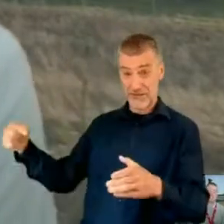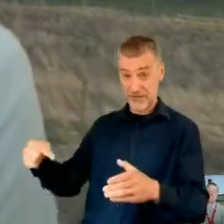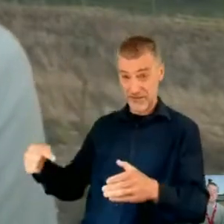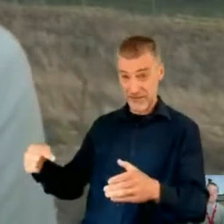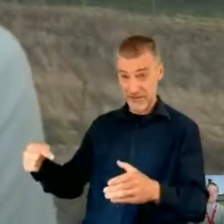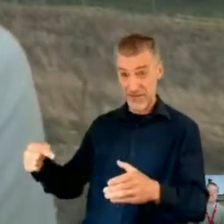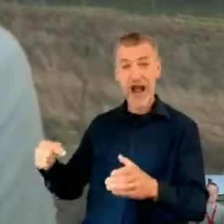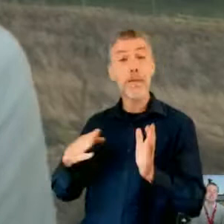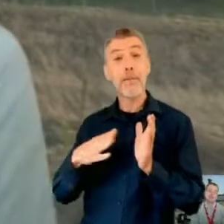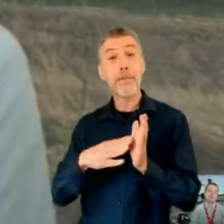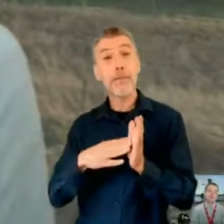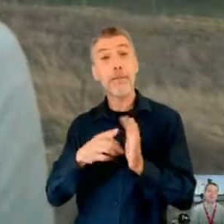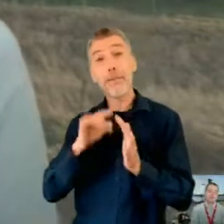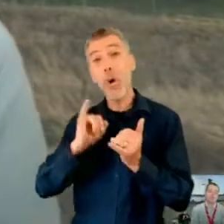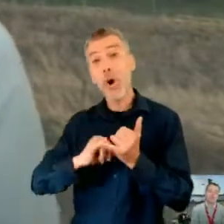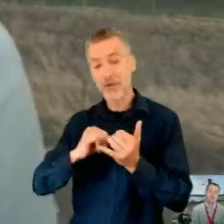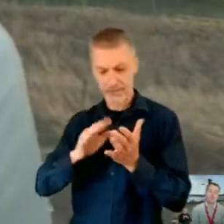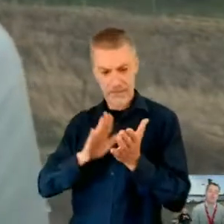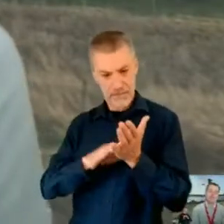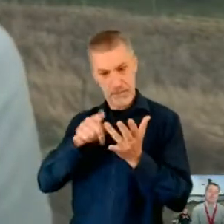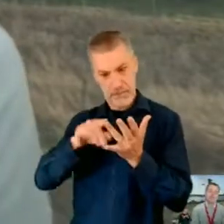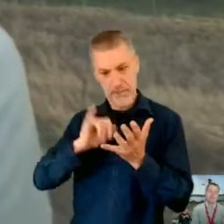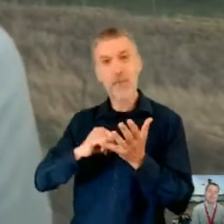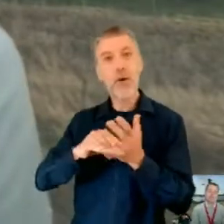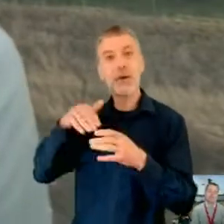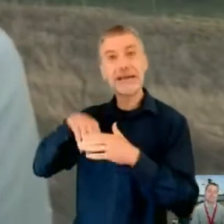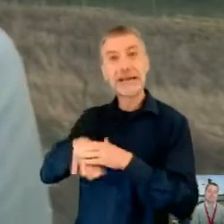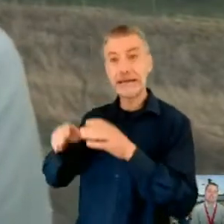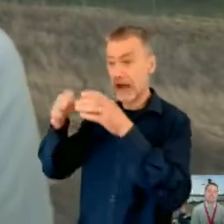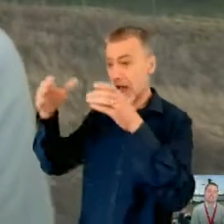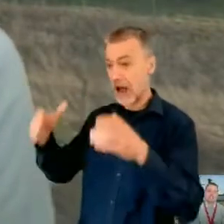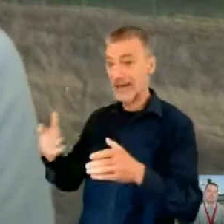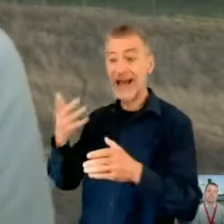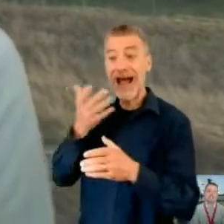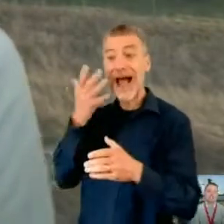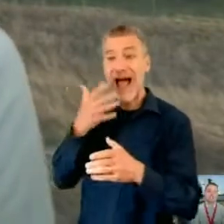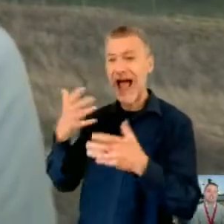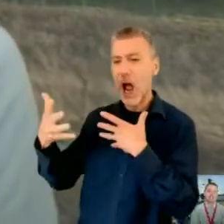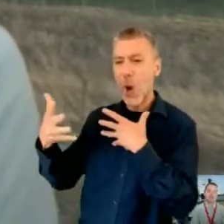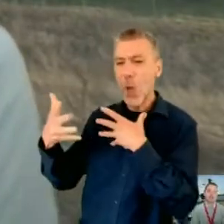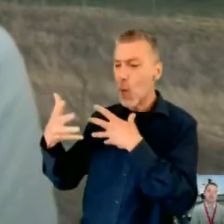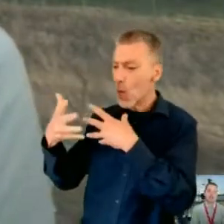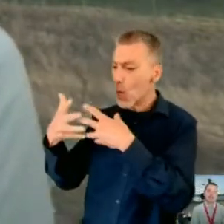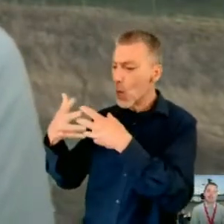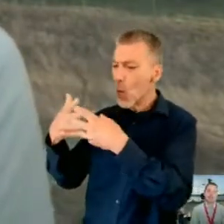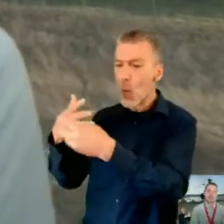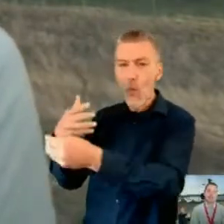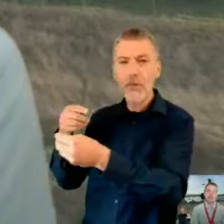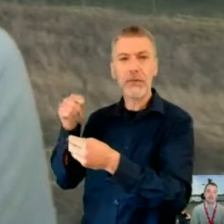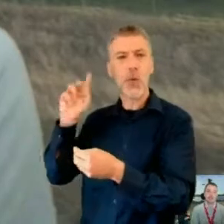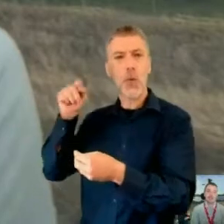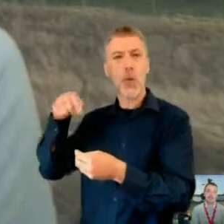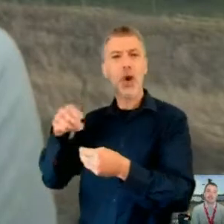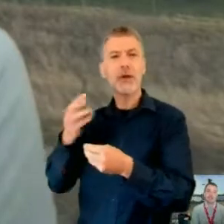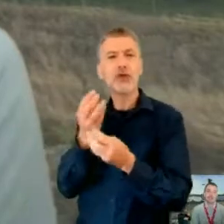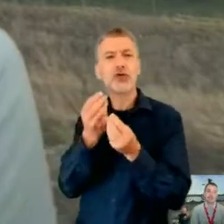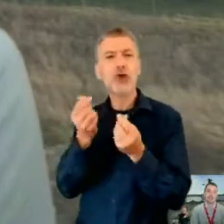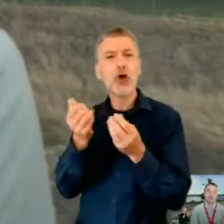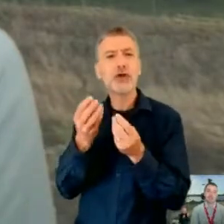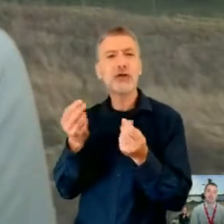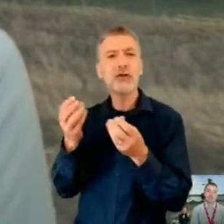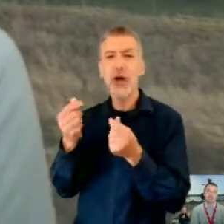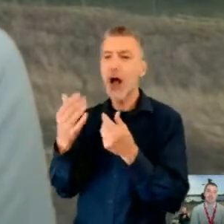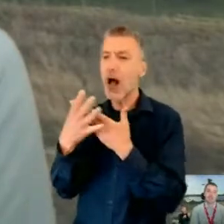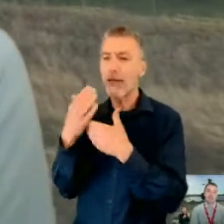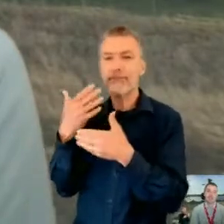mosses that, as air passes through, extract any dust or any fine dust from the atmosphere. So we're going